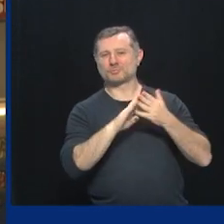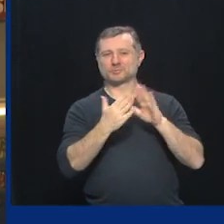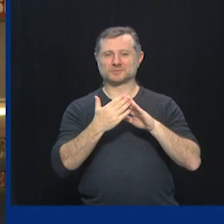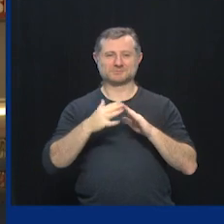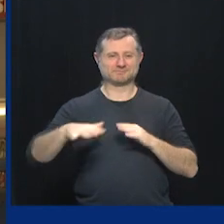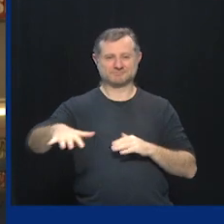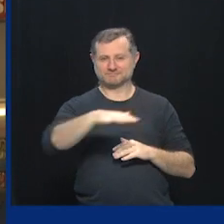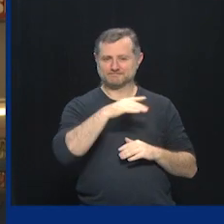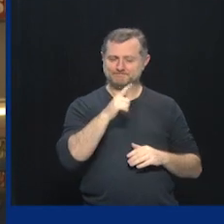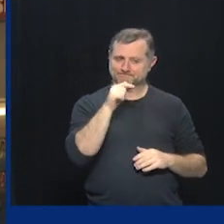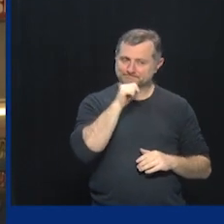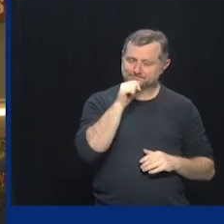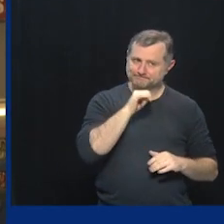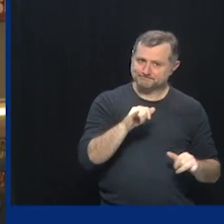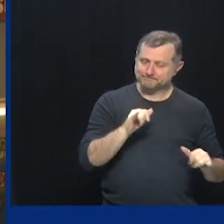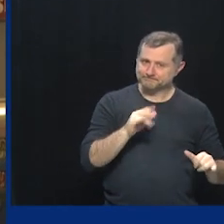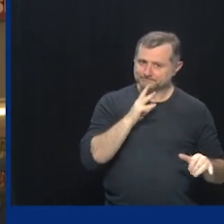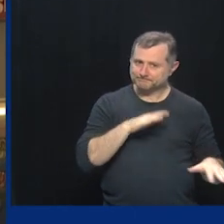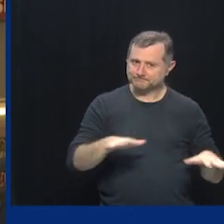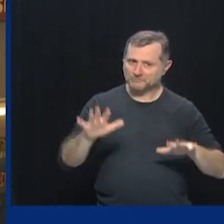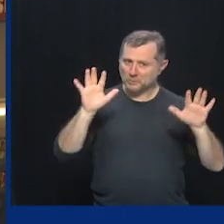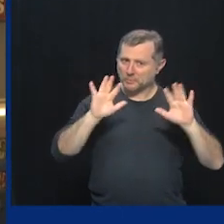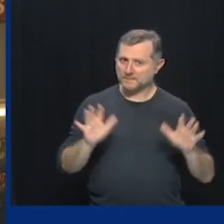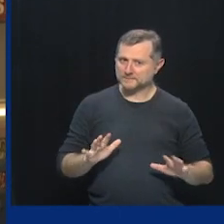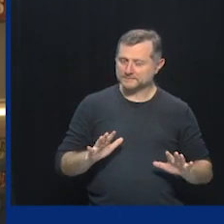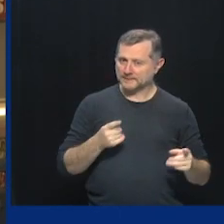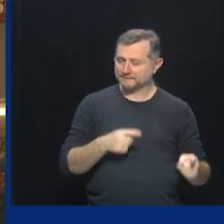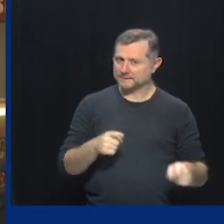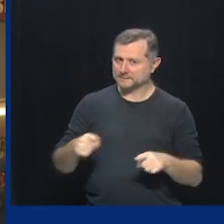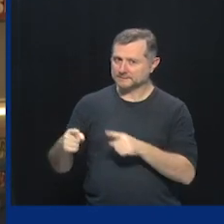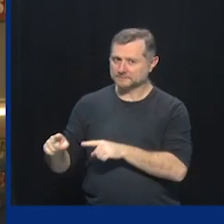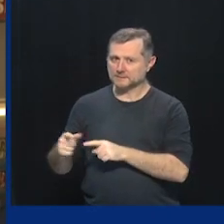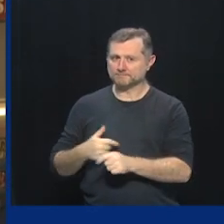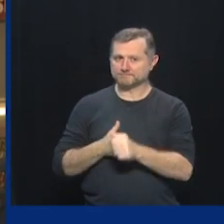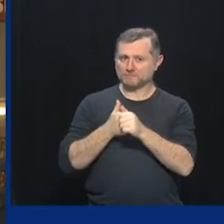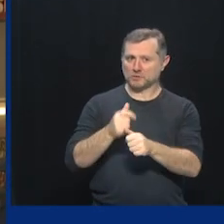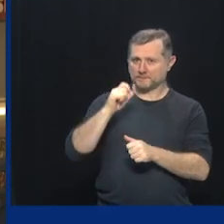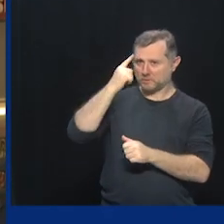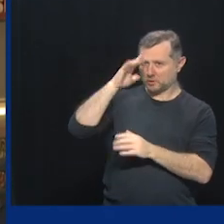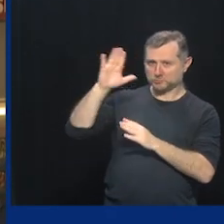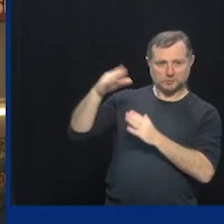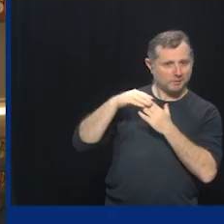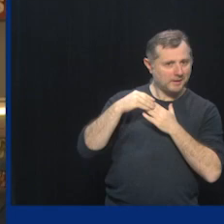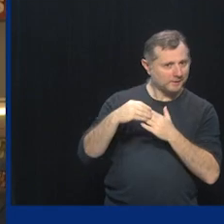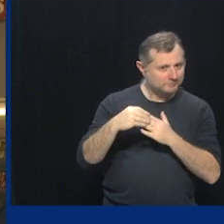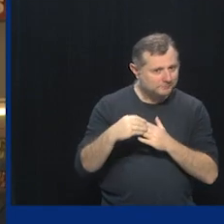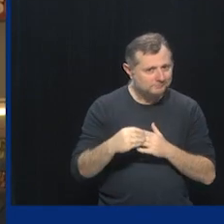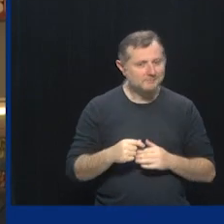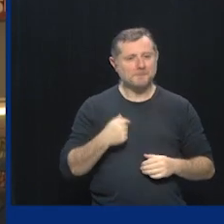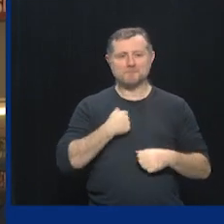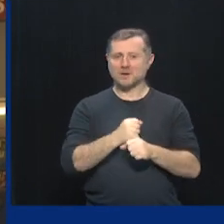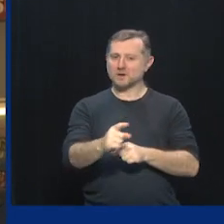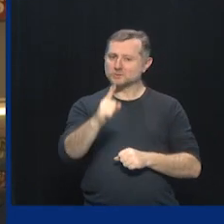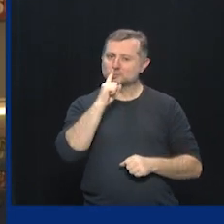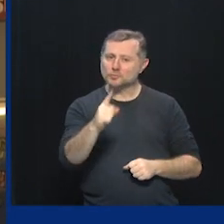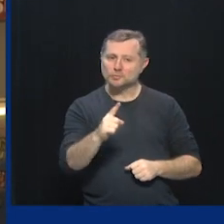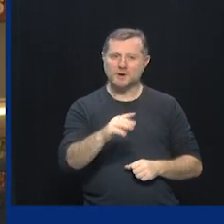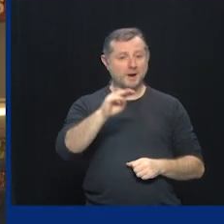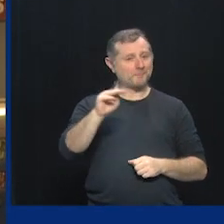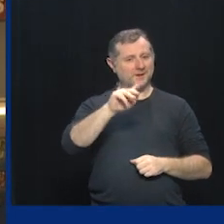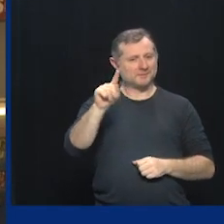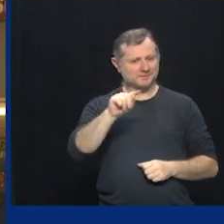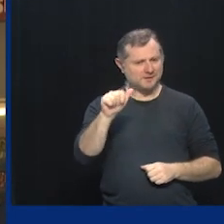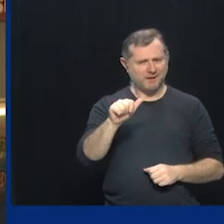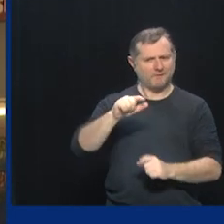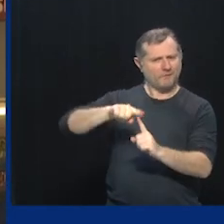that are going to produce flash flooding. So we're going to do it under the governor's leadership, and we're going to make sure that the MTA, as it is today, is always